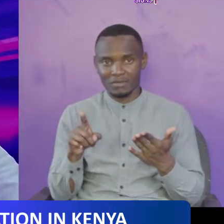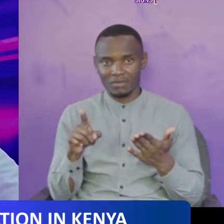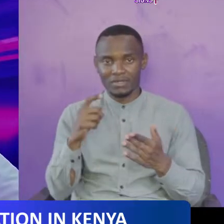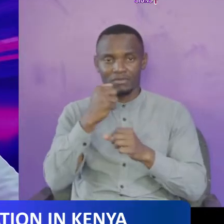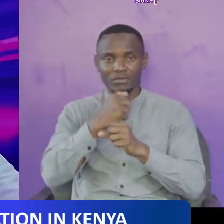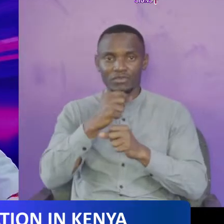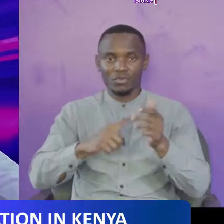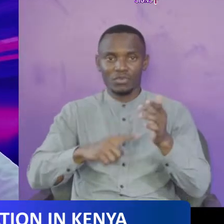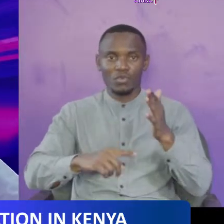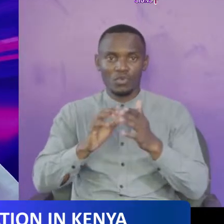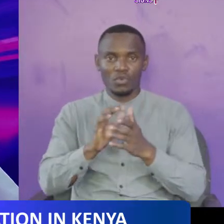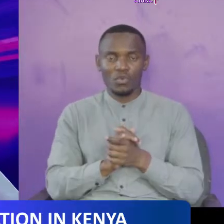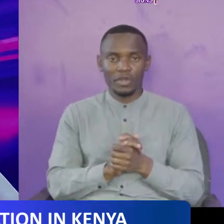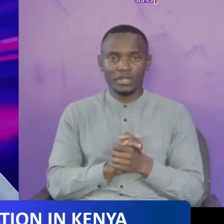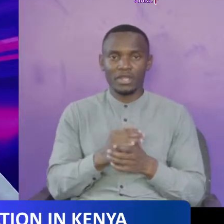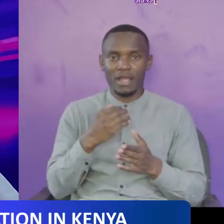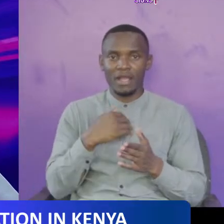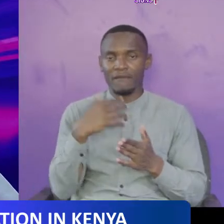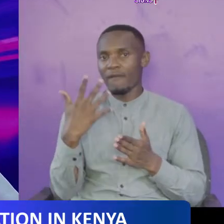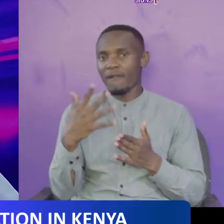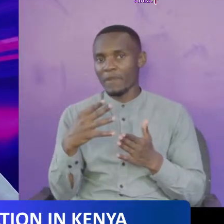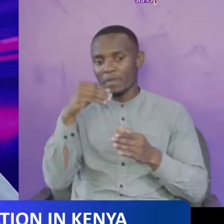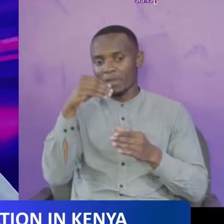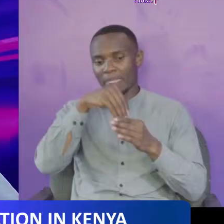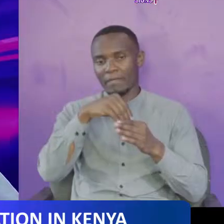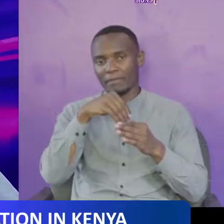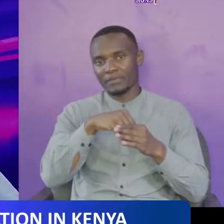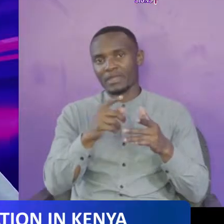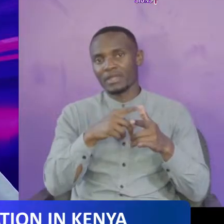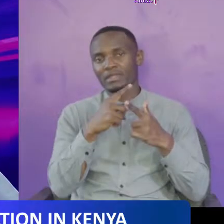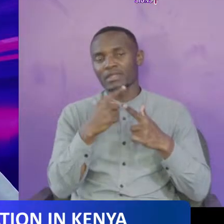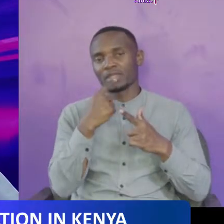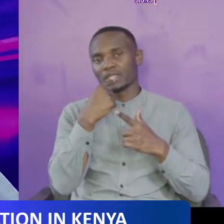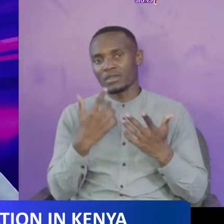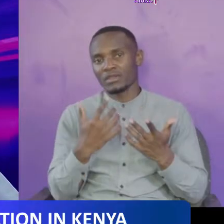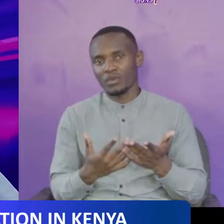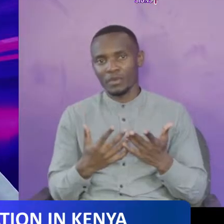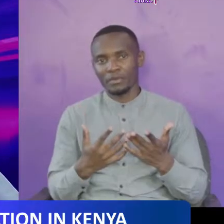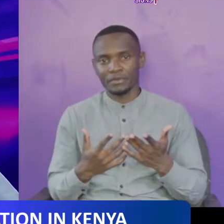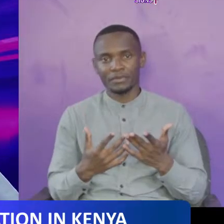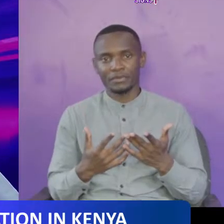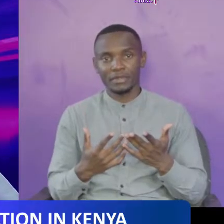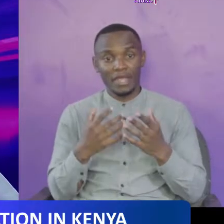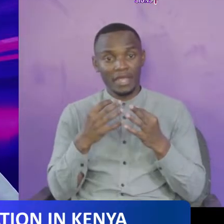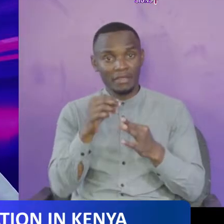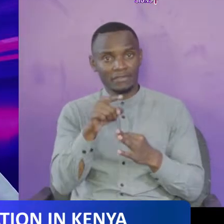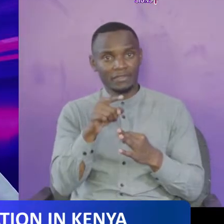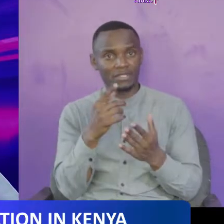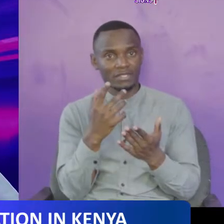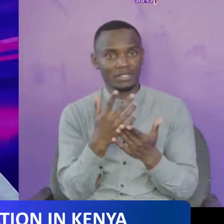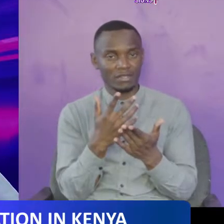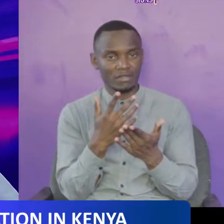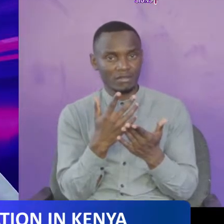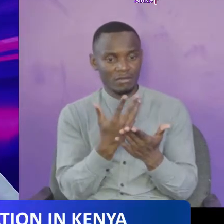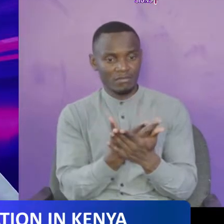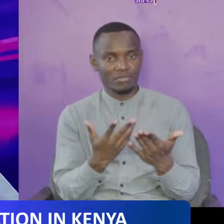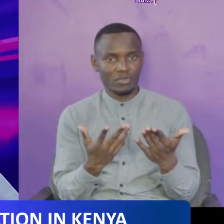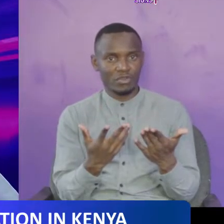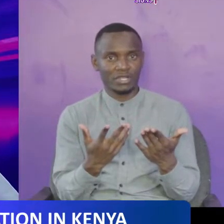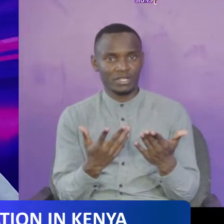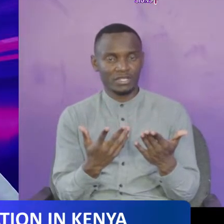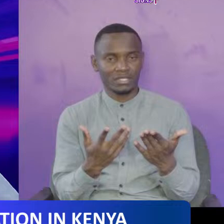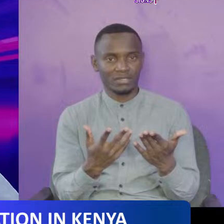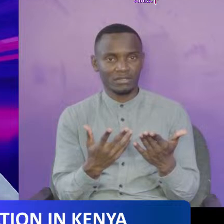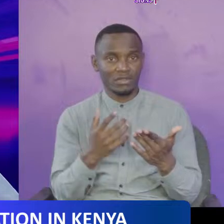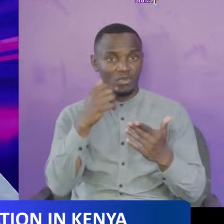paper in the box where that product is, and they tell you, if this product malfunctions, take it back